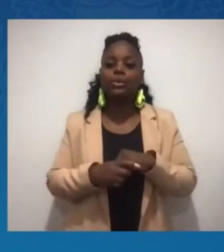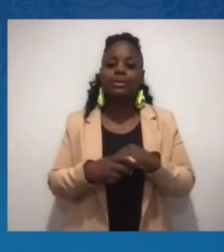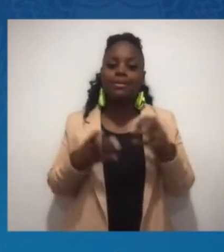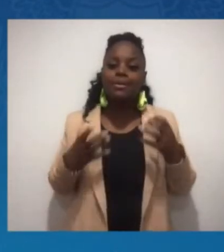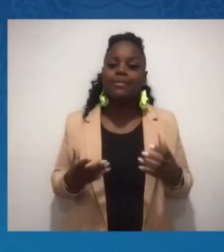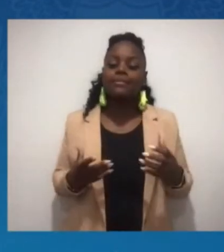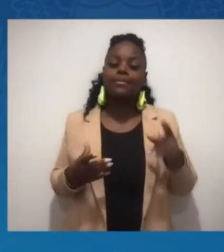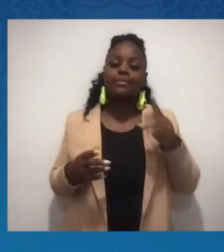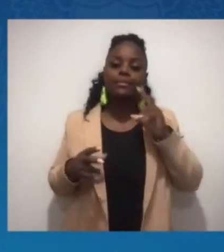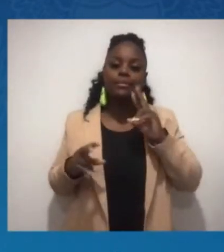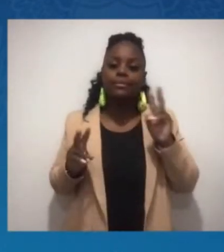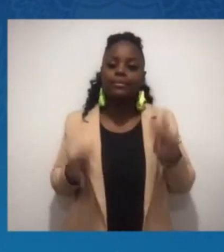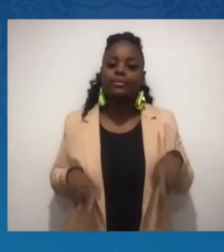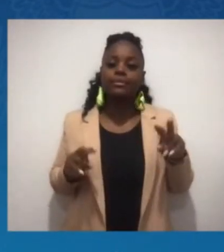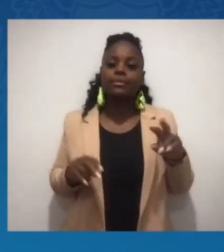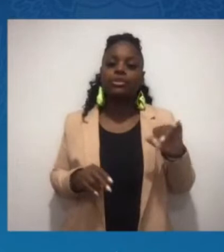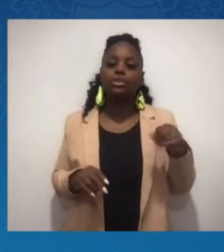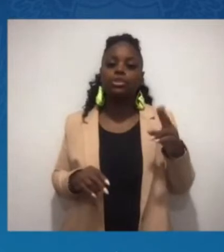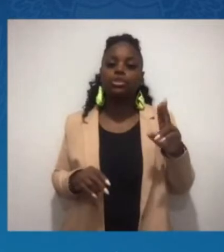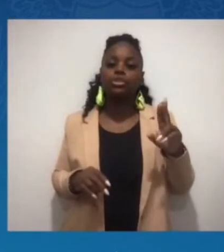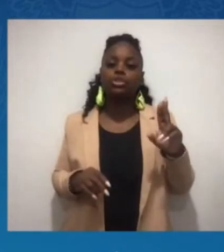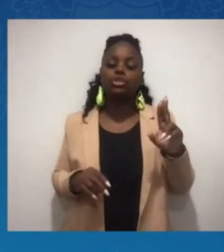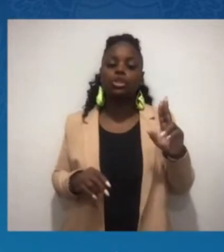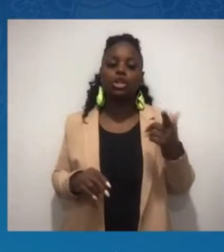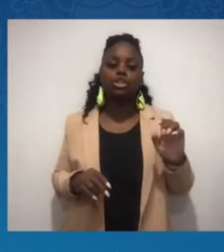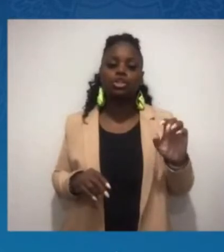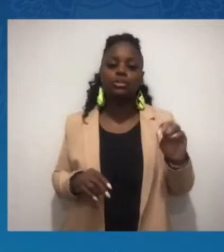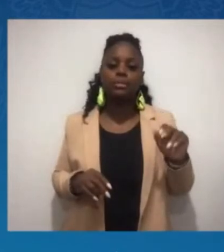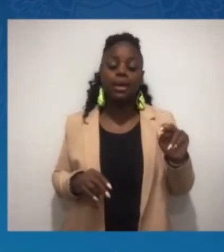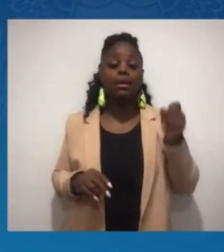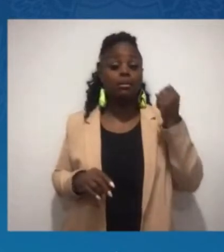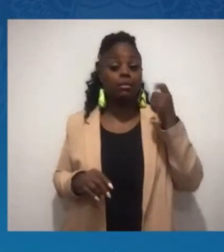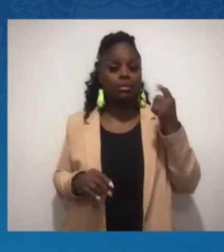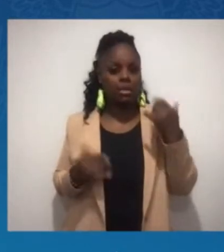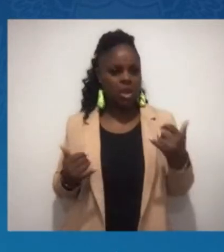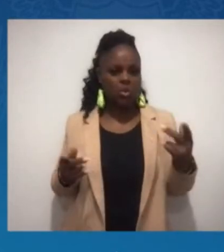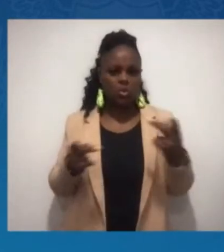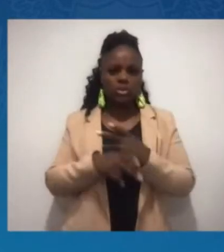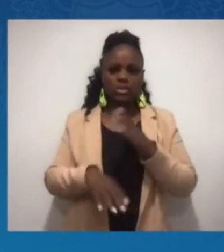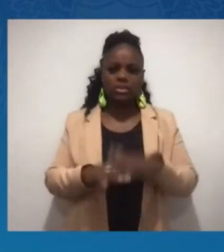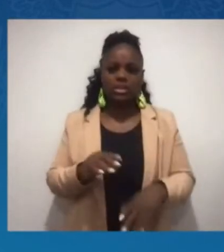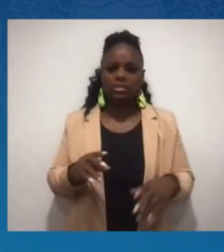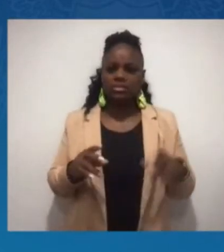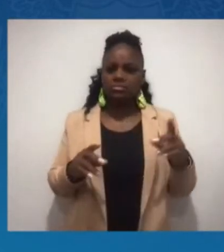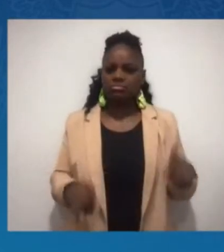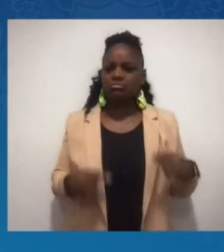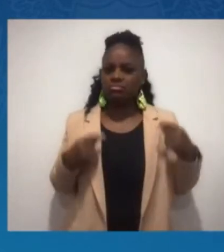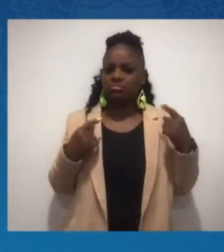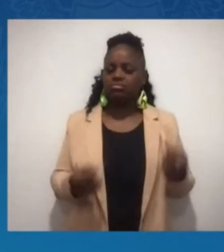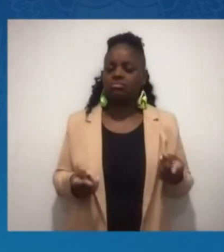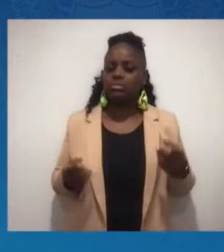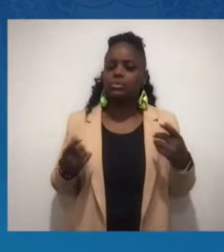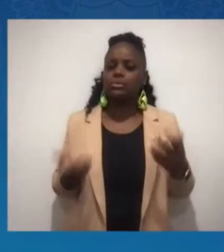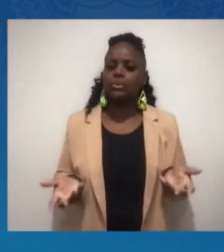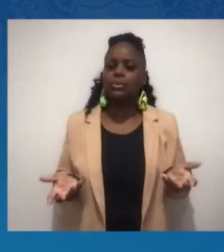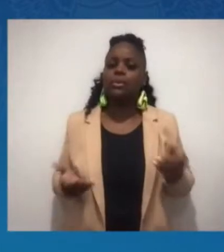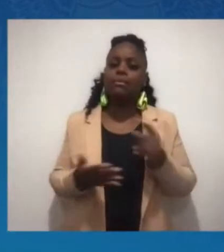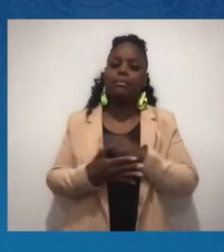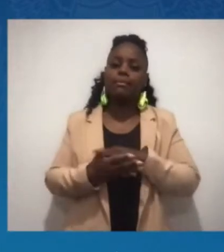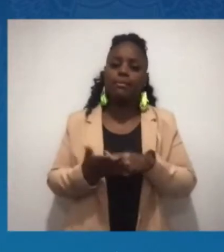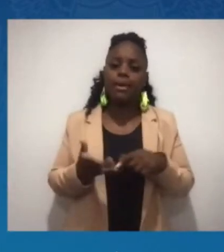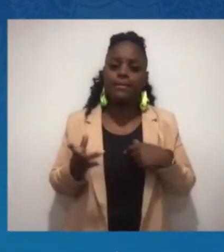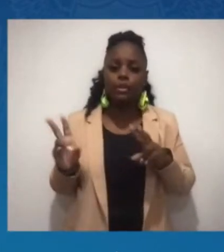long time. So then among the issues is not only freedom,